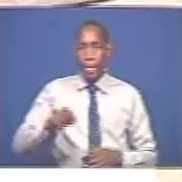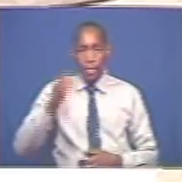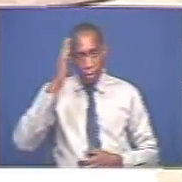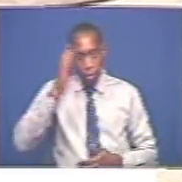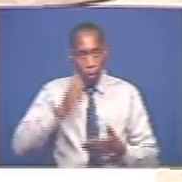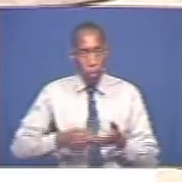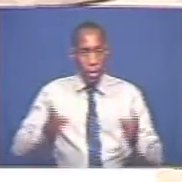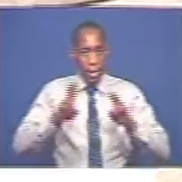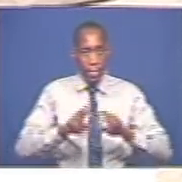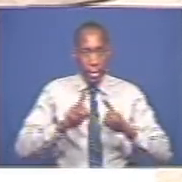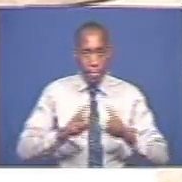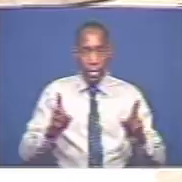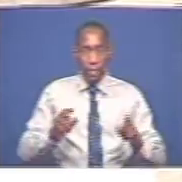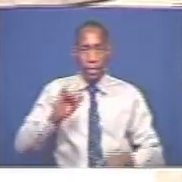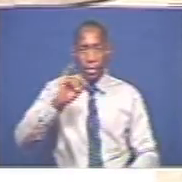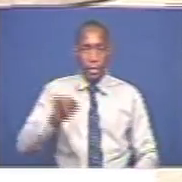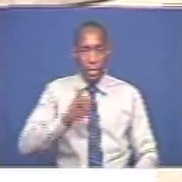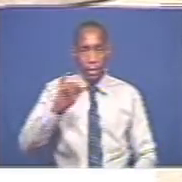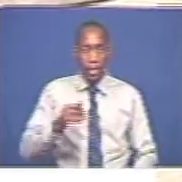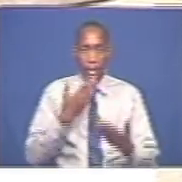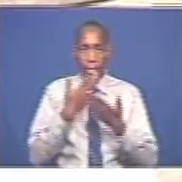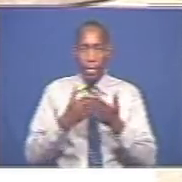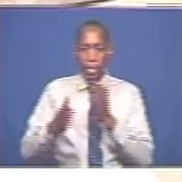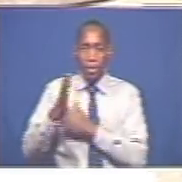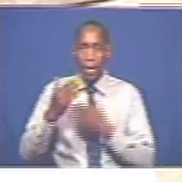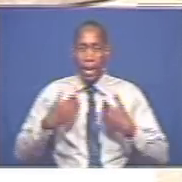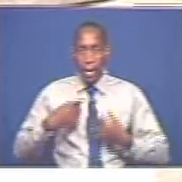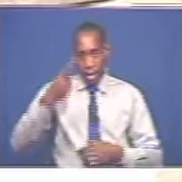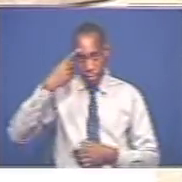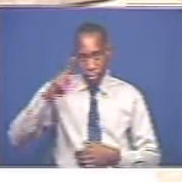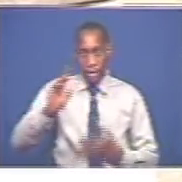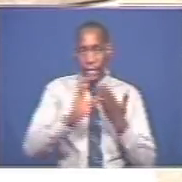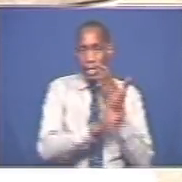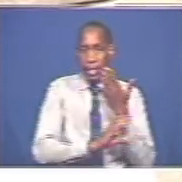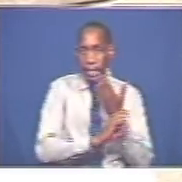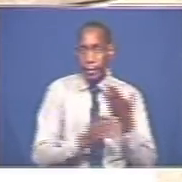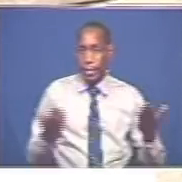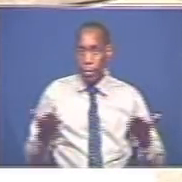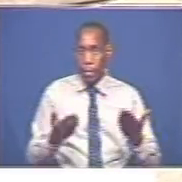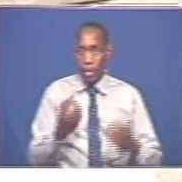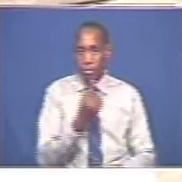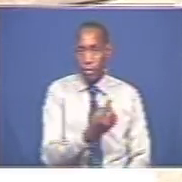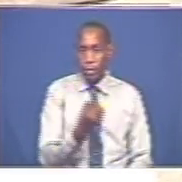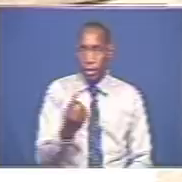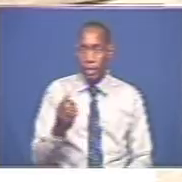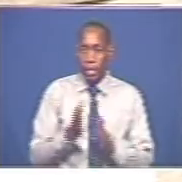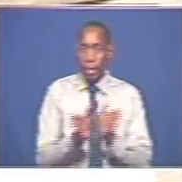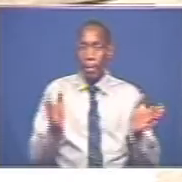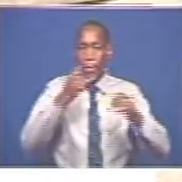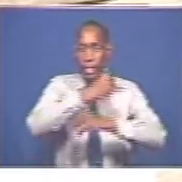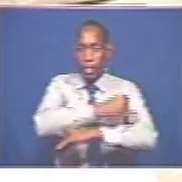on. But Kioria, thank God, we also have a policy in this country where every public